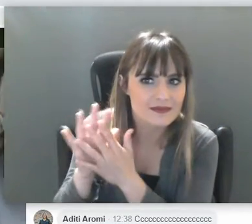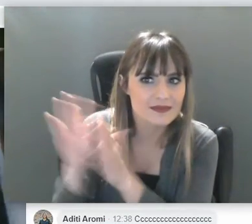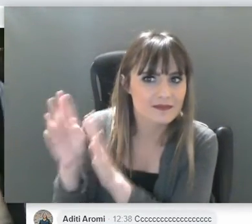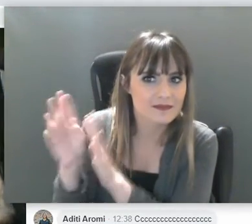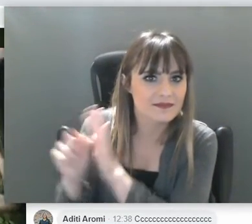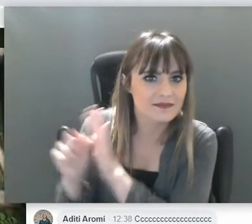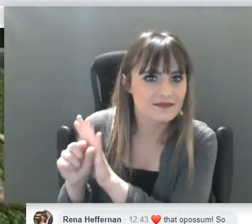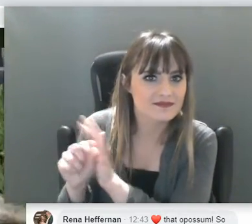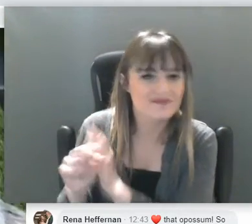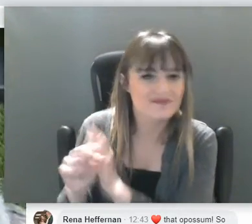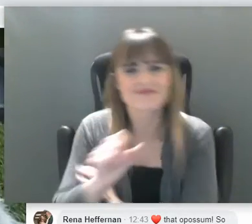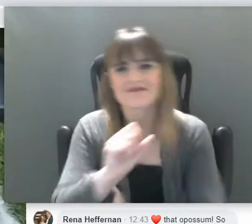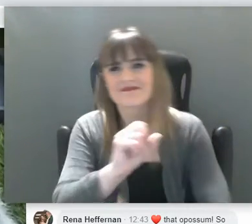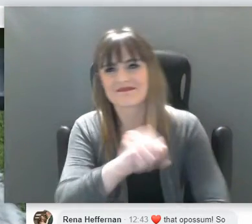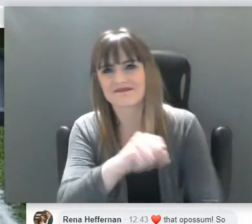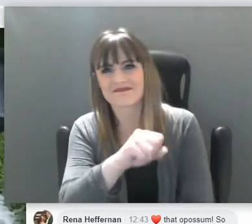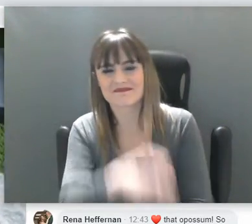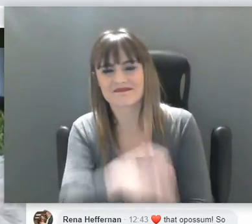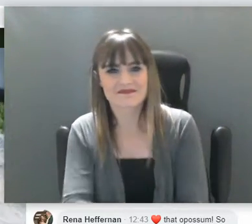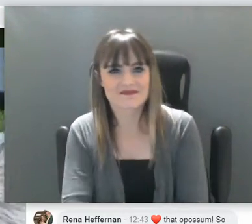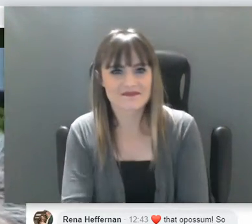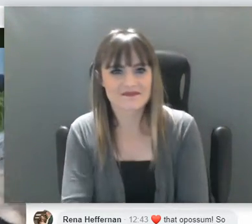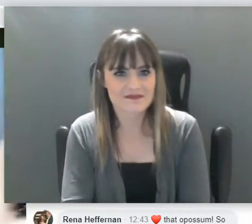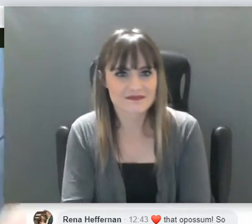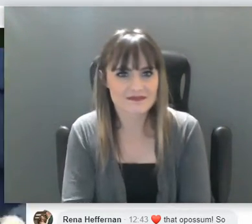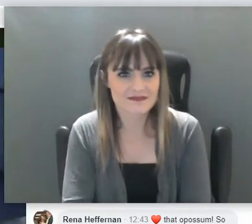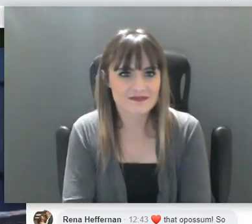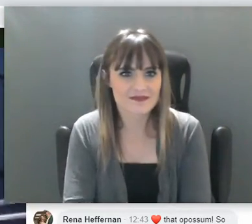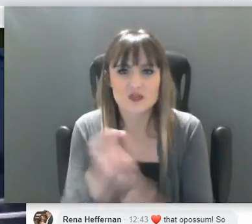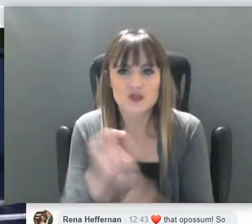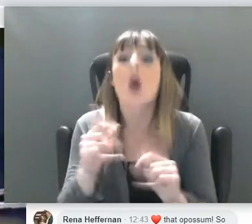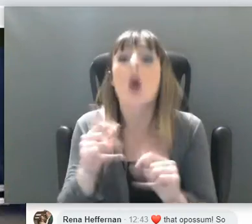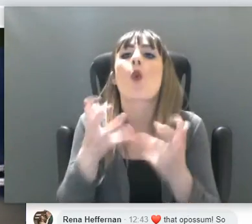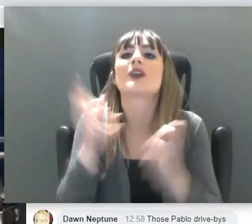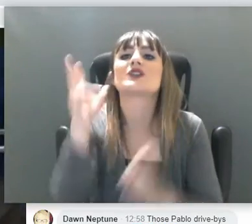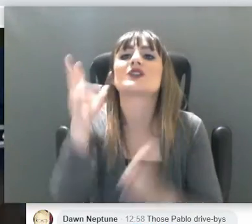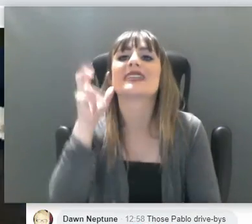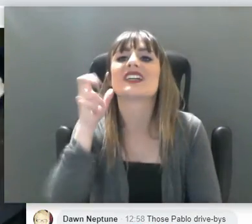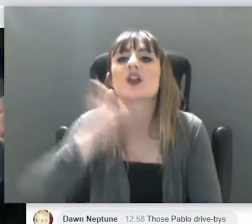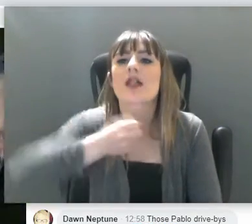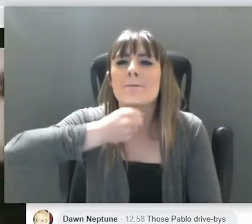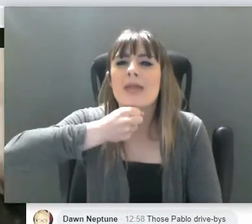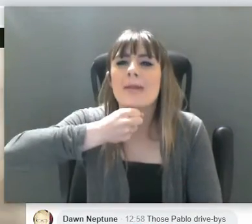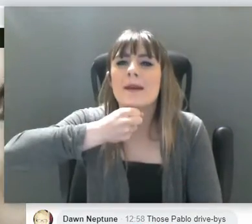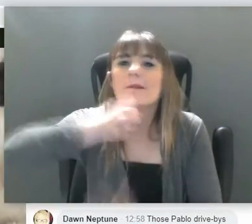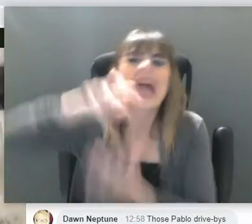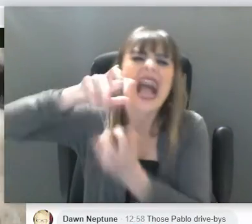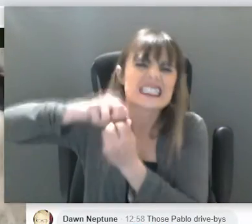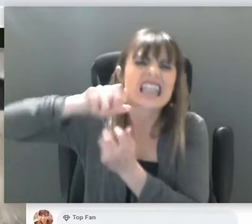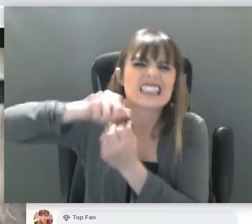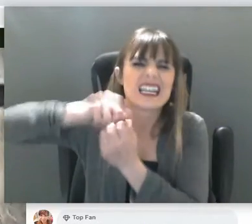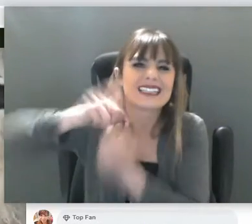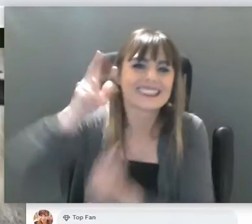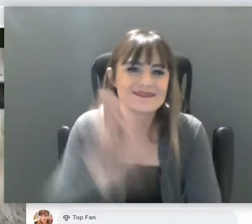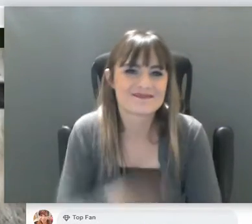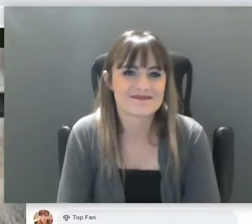There you go. Yeah. Let's try it. Let's see if I can get. You guys are going to get my mic real close and see if you can hear her.